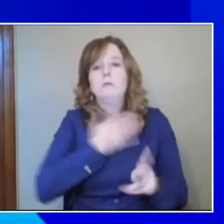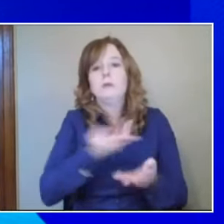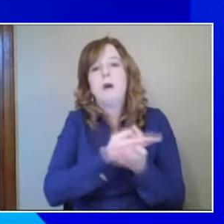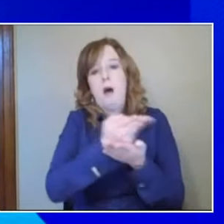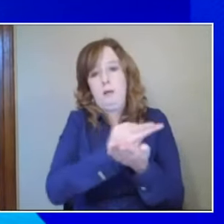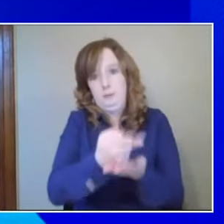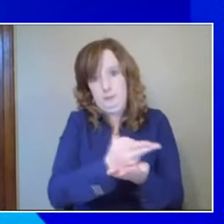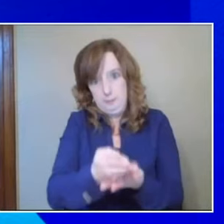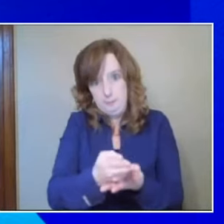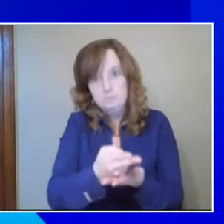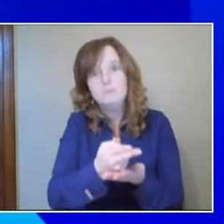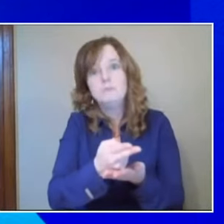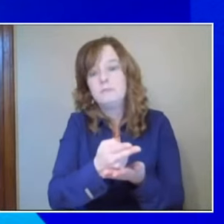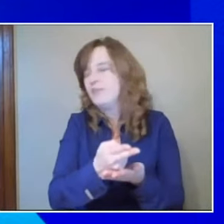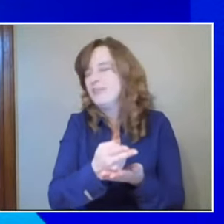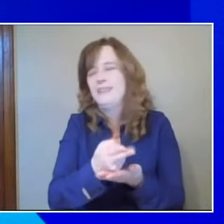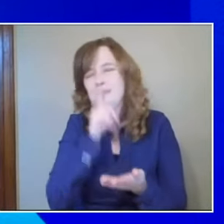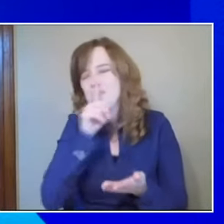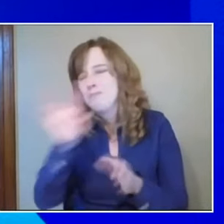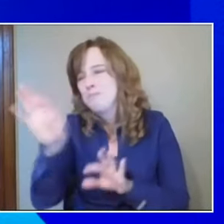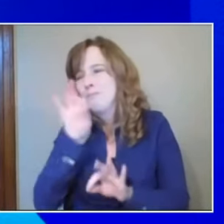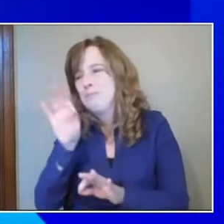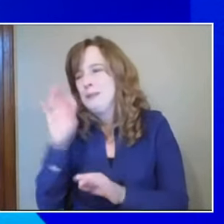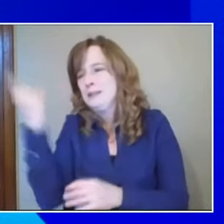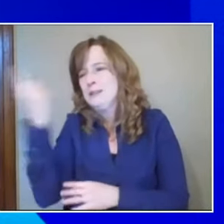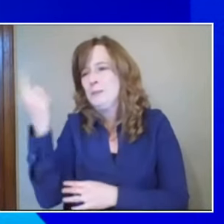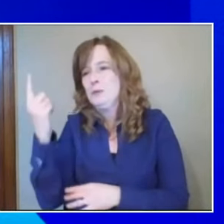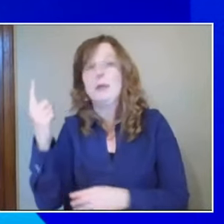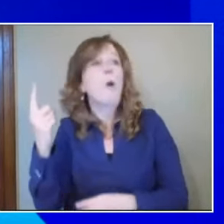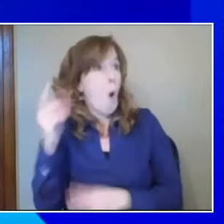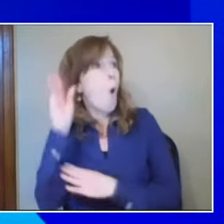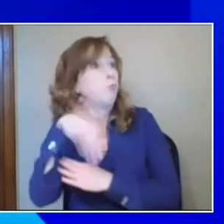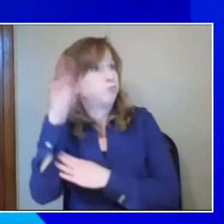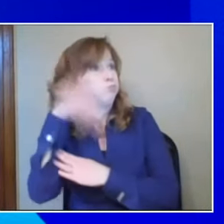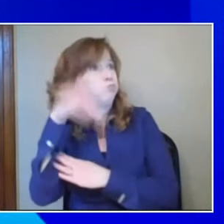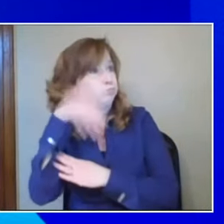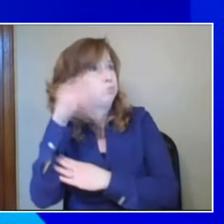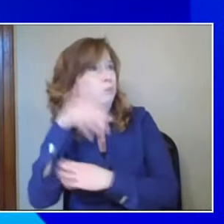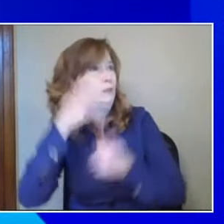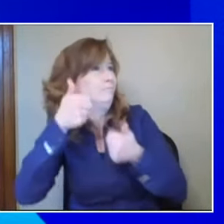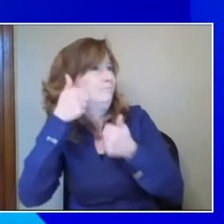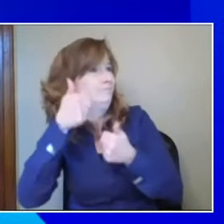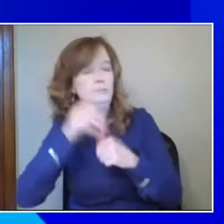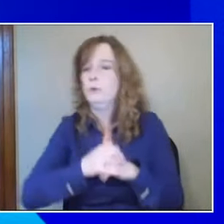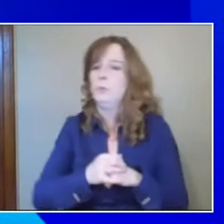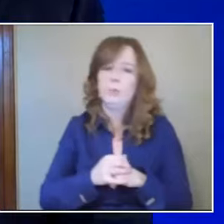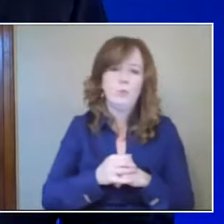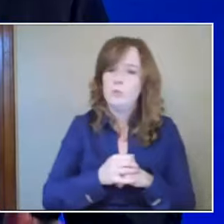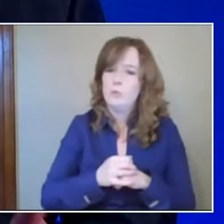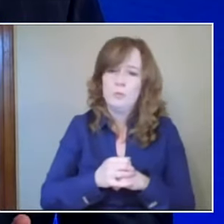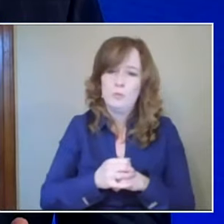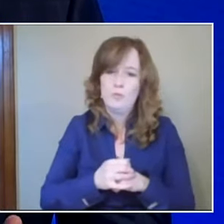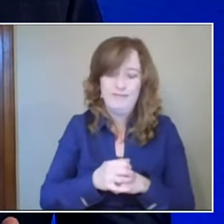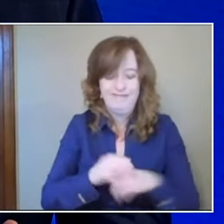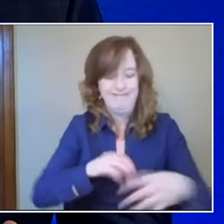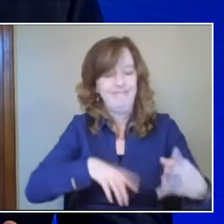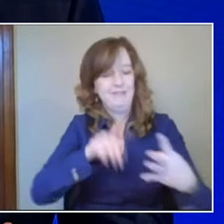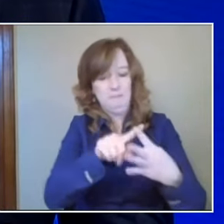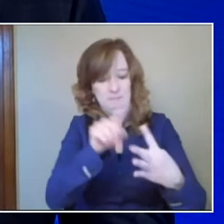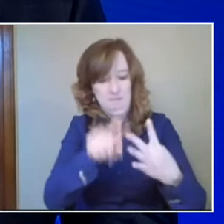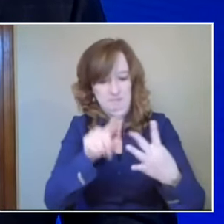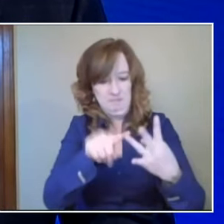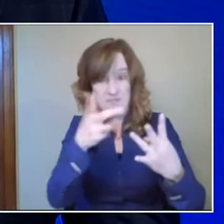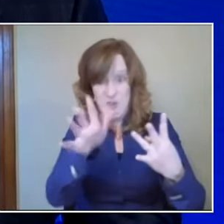going to tell you what you want to hear. So we've covered people, planning, and performance. The fourth P